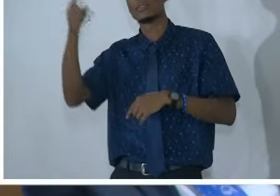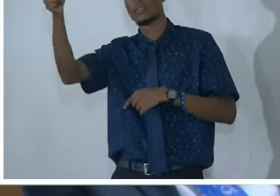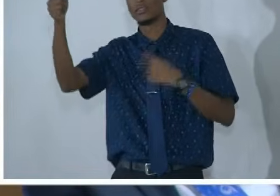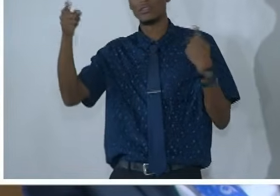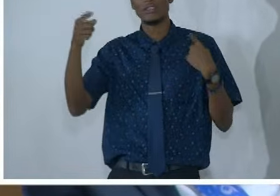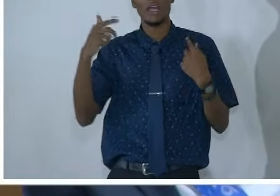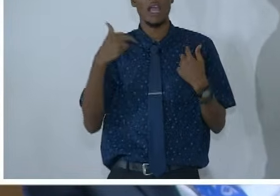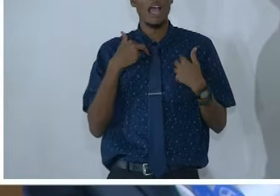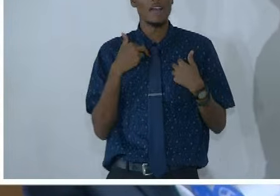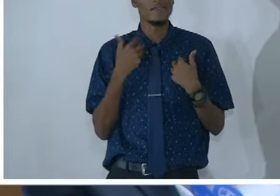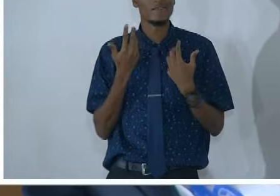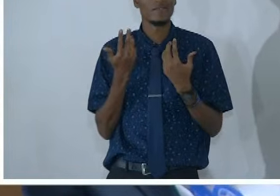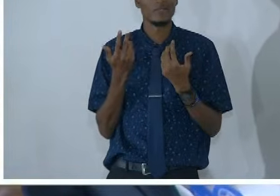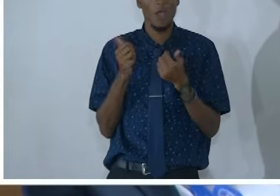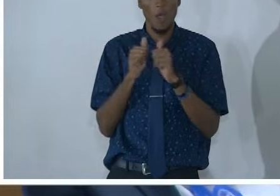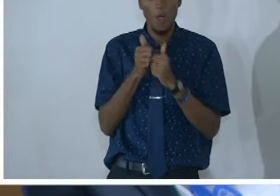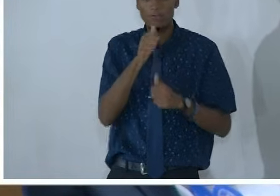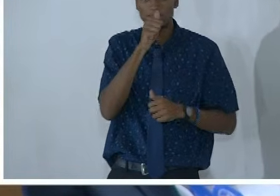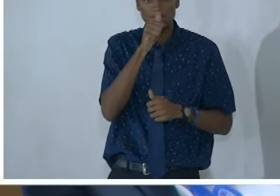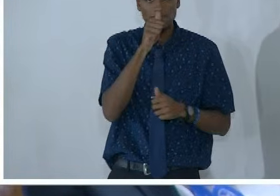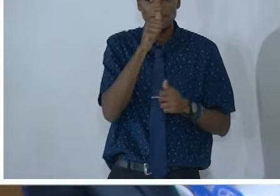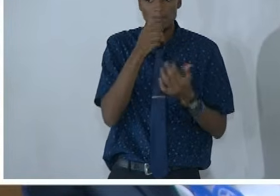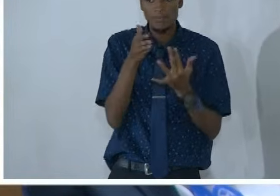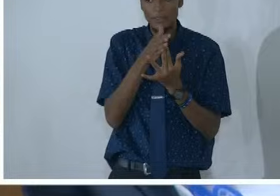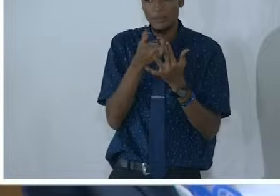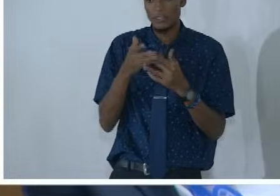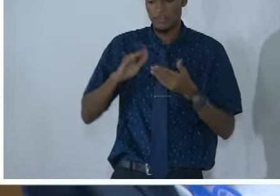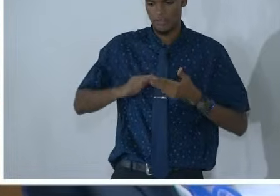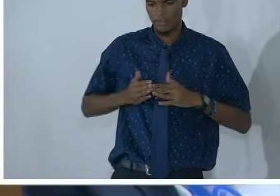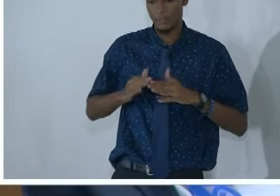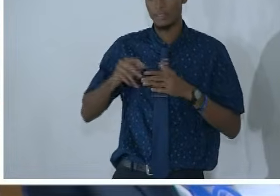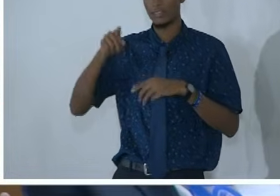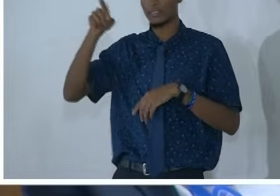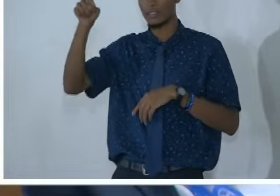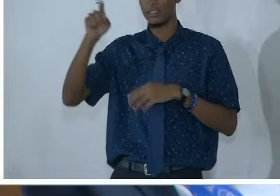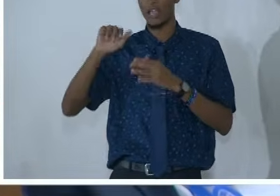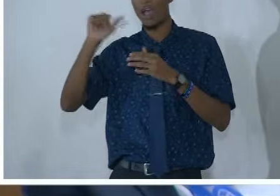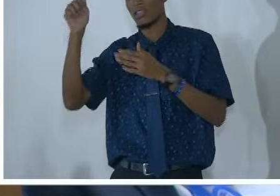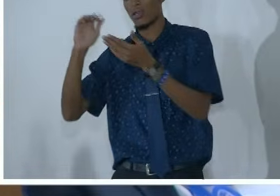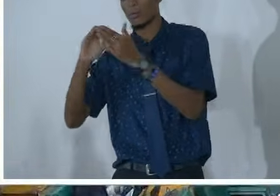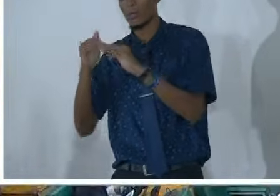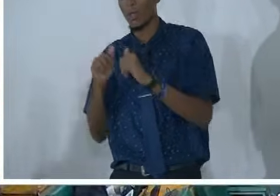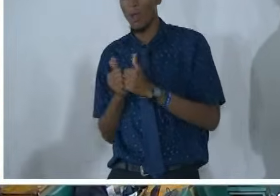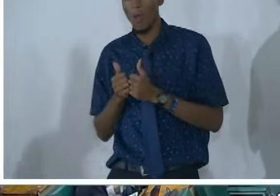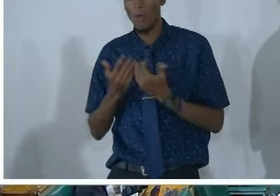confidentiality clauses for persons to be incentivized, especially.